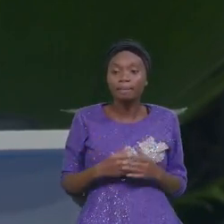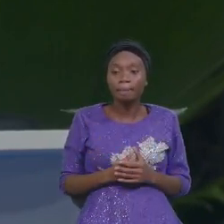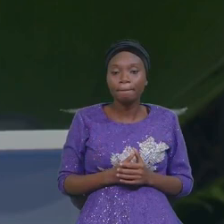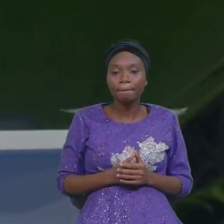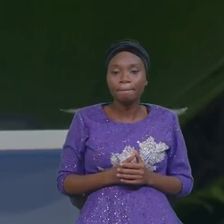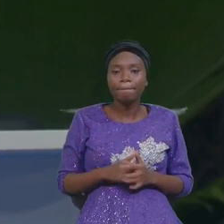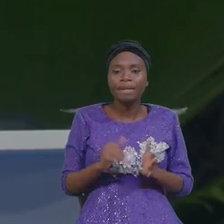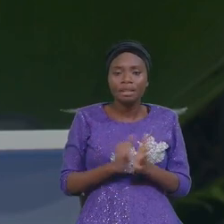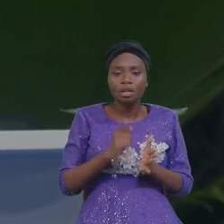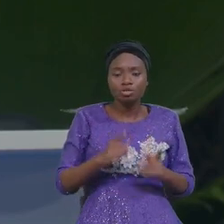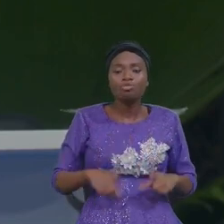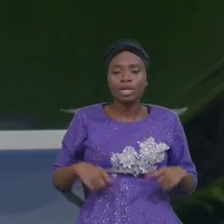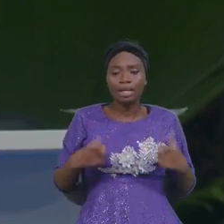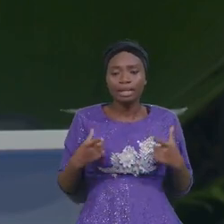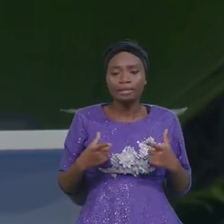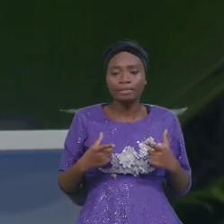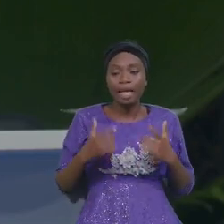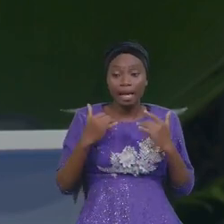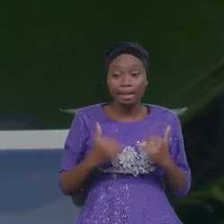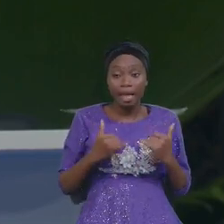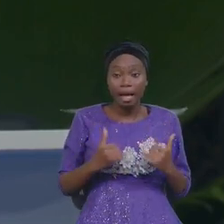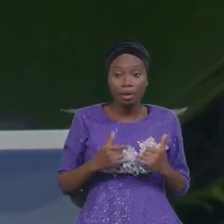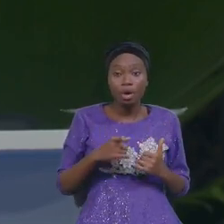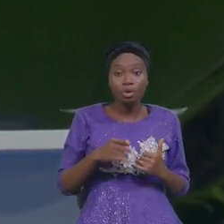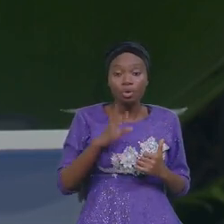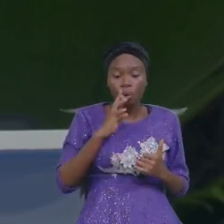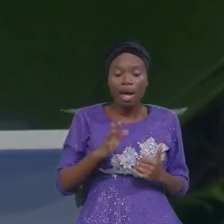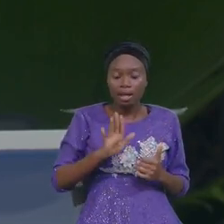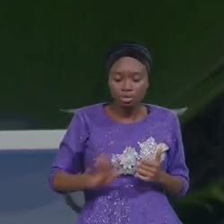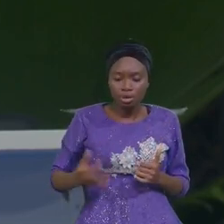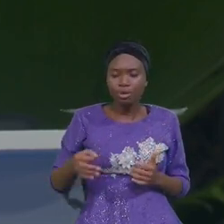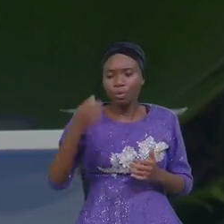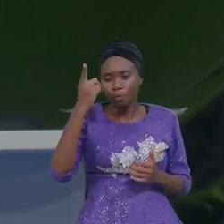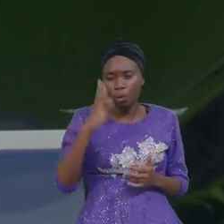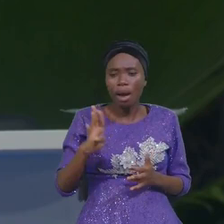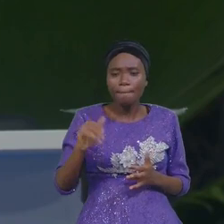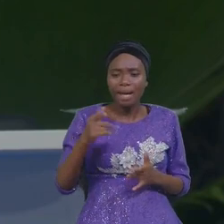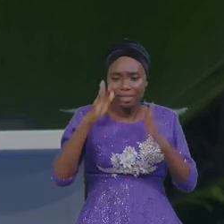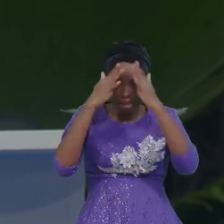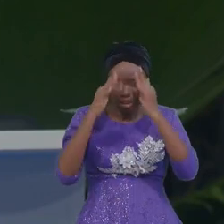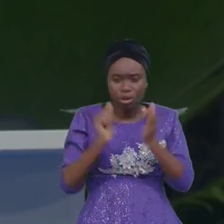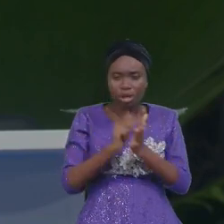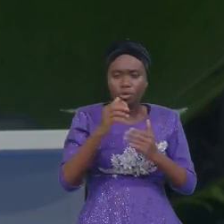that you live. Now you become a child of God by the decision you have taken.